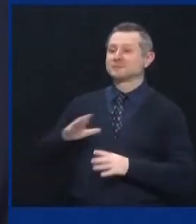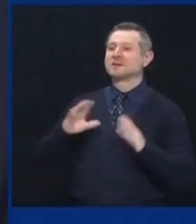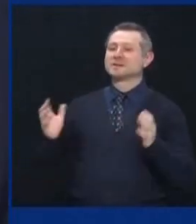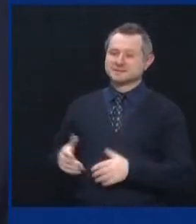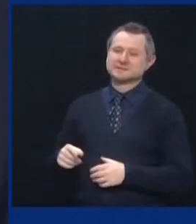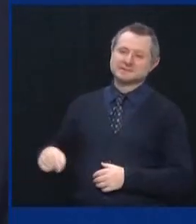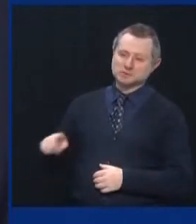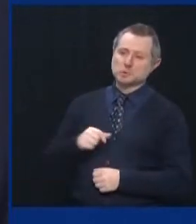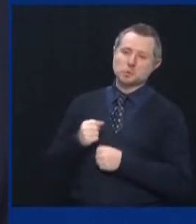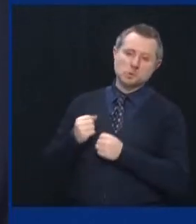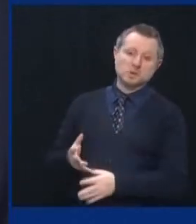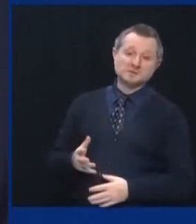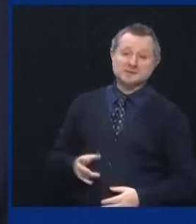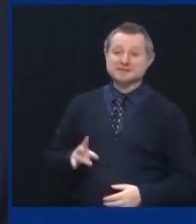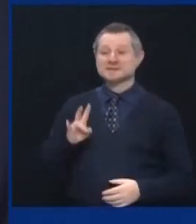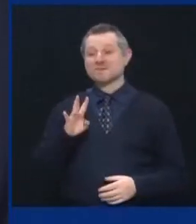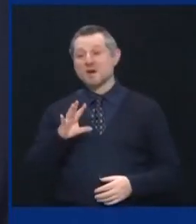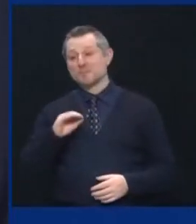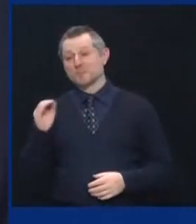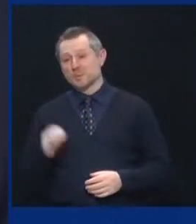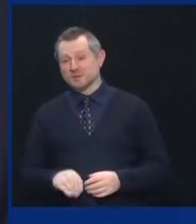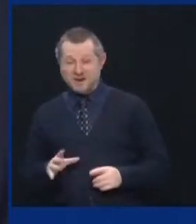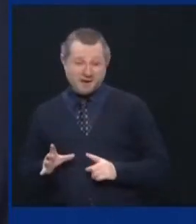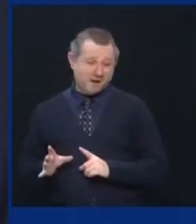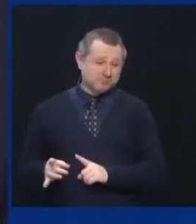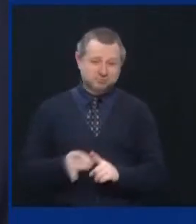over 75% of the spread.